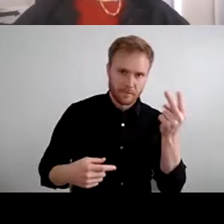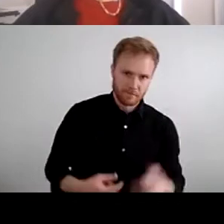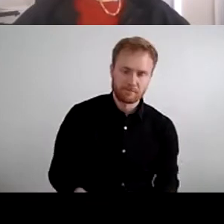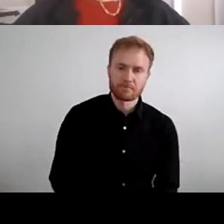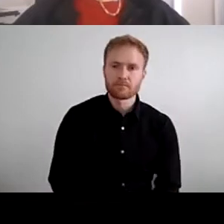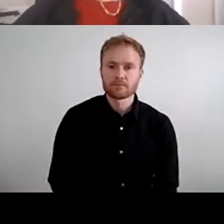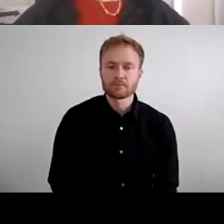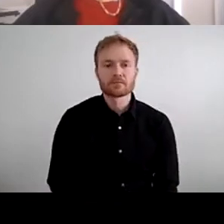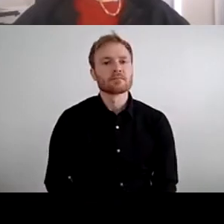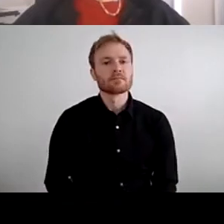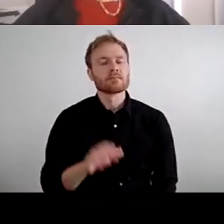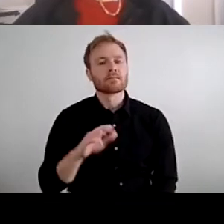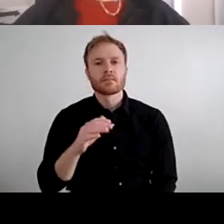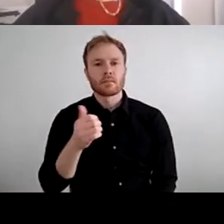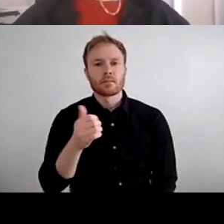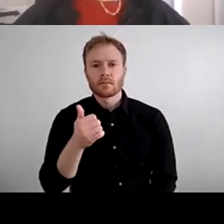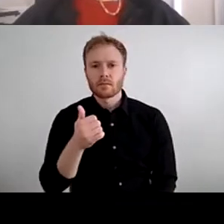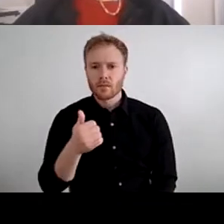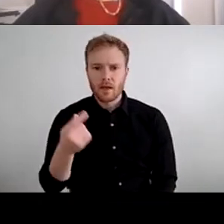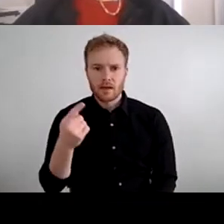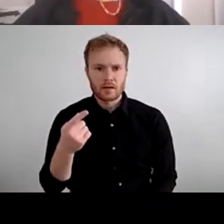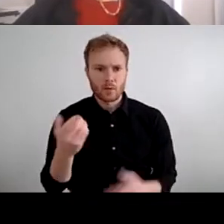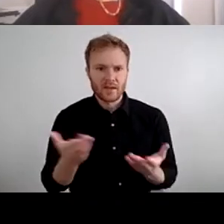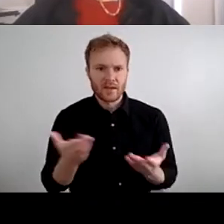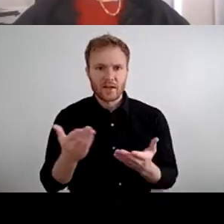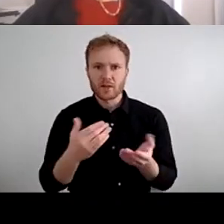Second. Just, is anybody on for this?